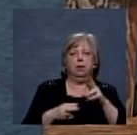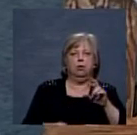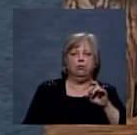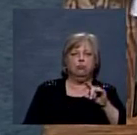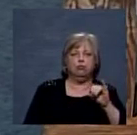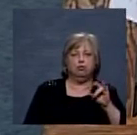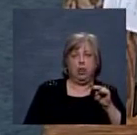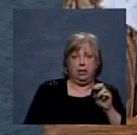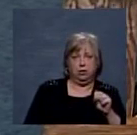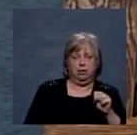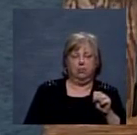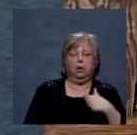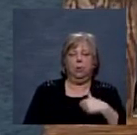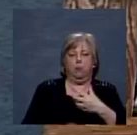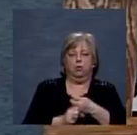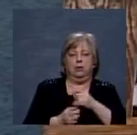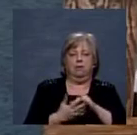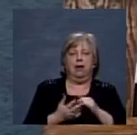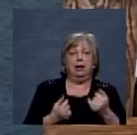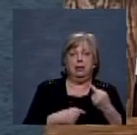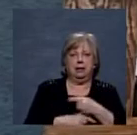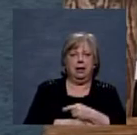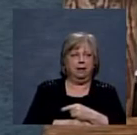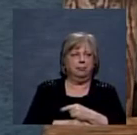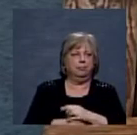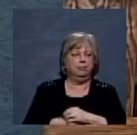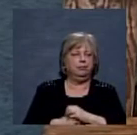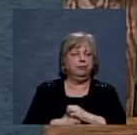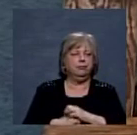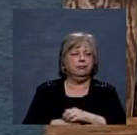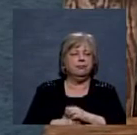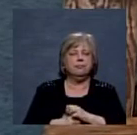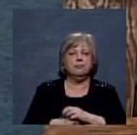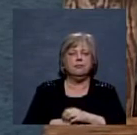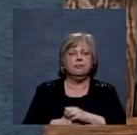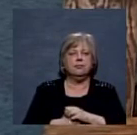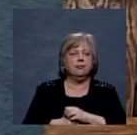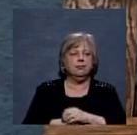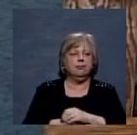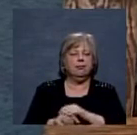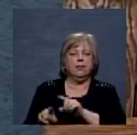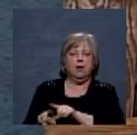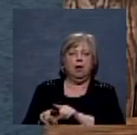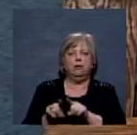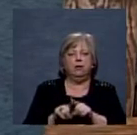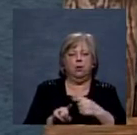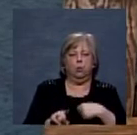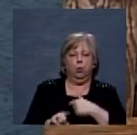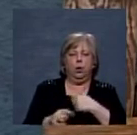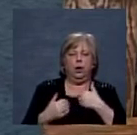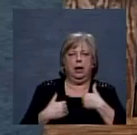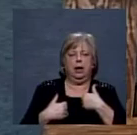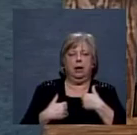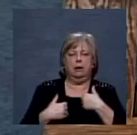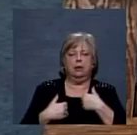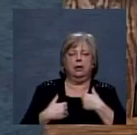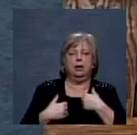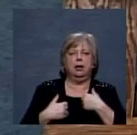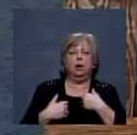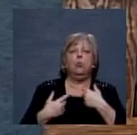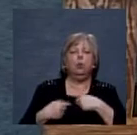received this today. We also had a stop work order